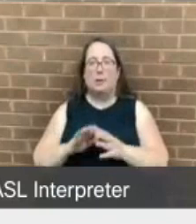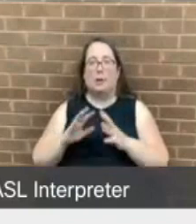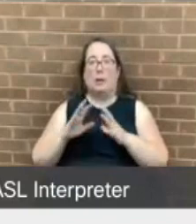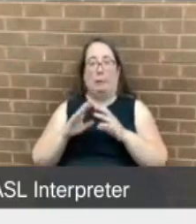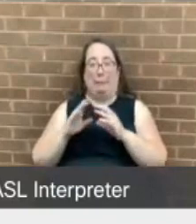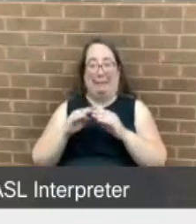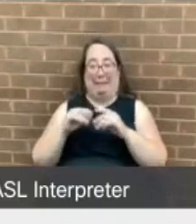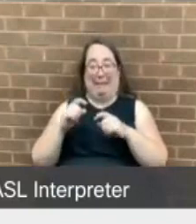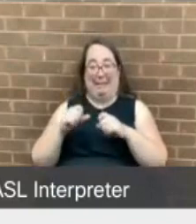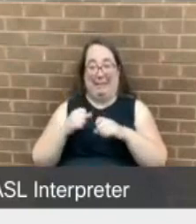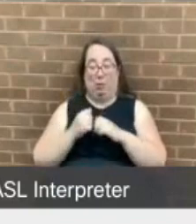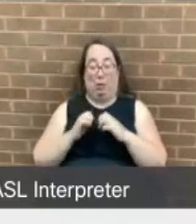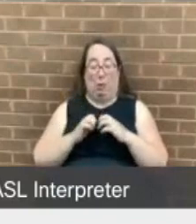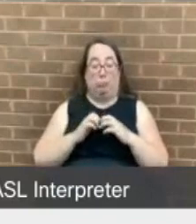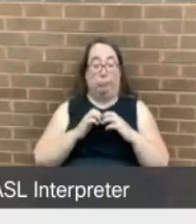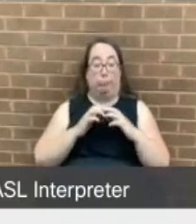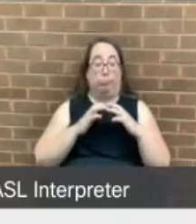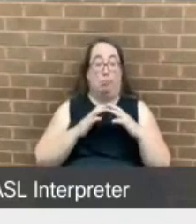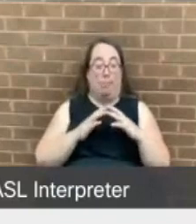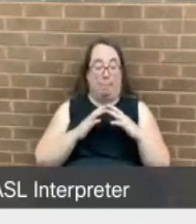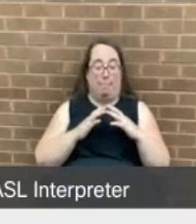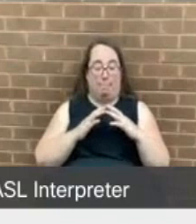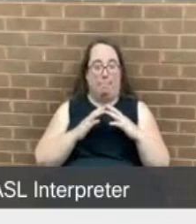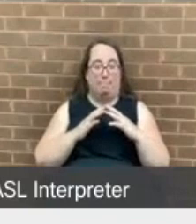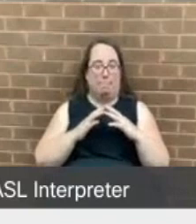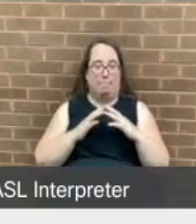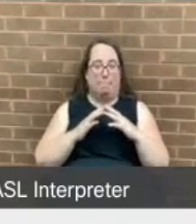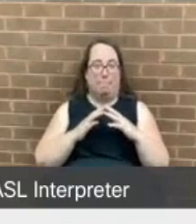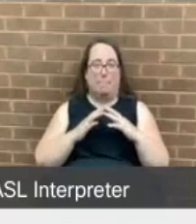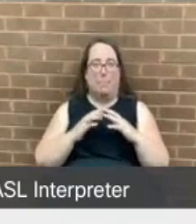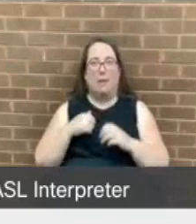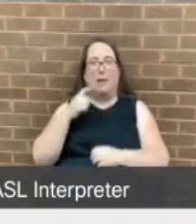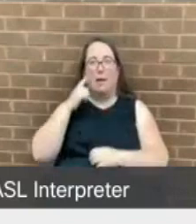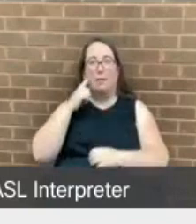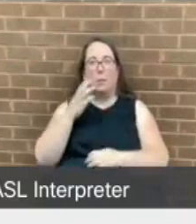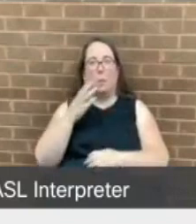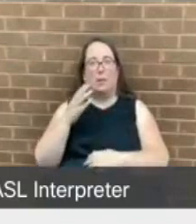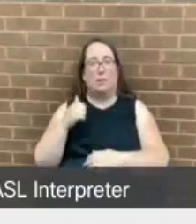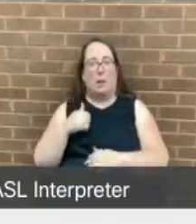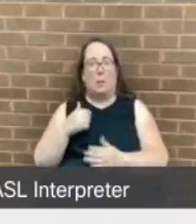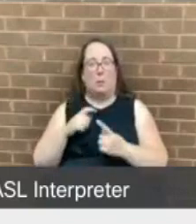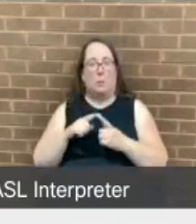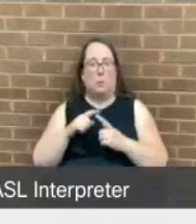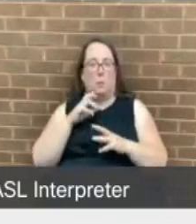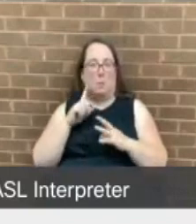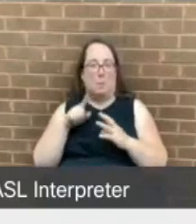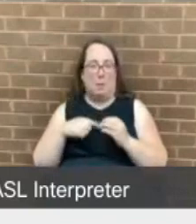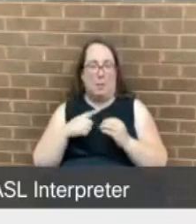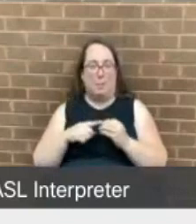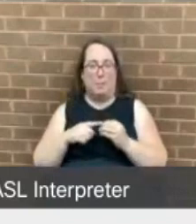that off the ground, and I think that's still continuing on. I think one thing I did want to touch on